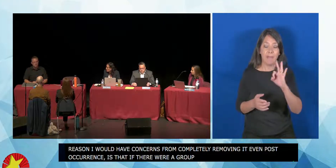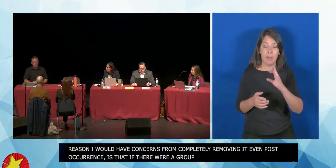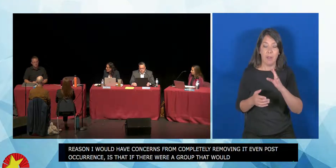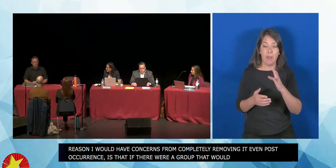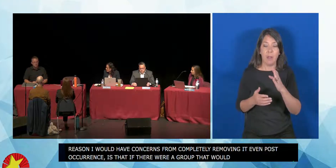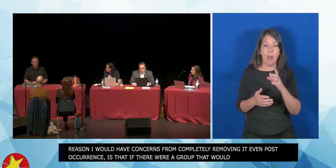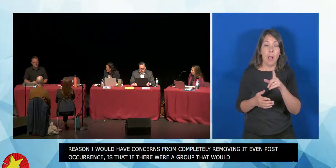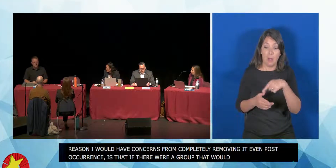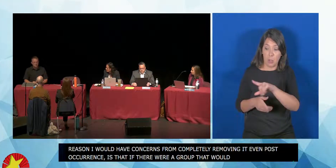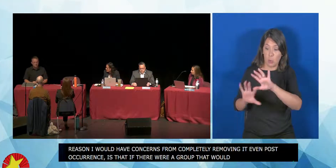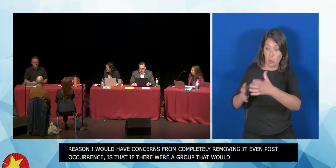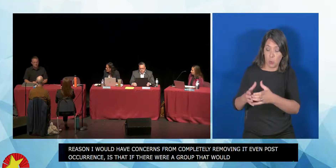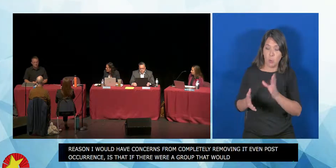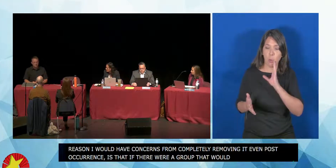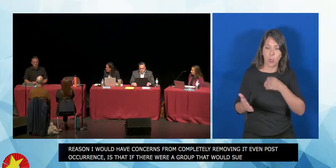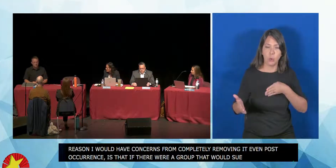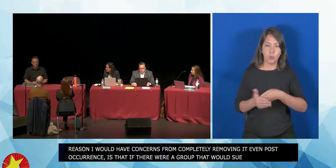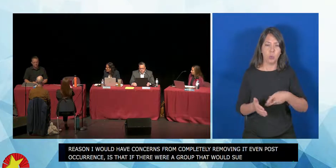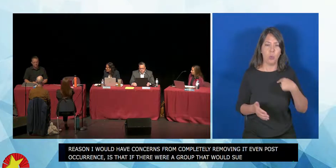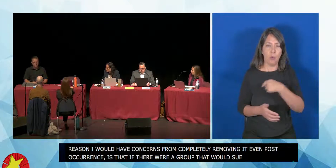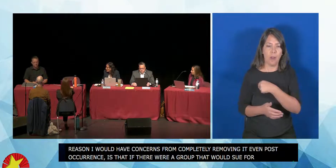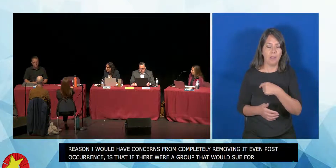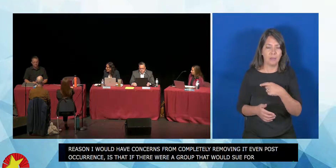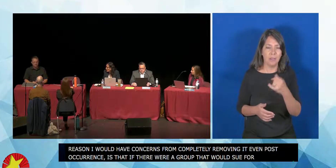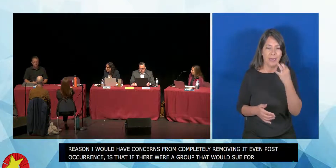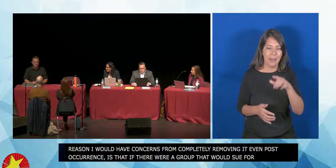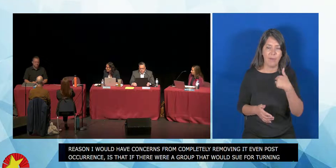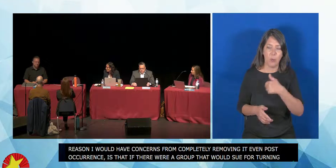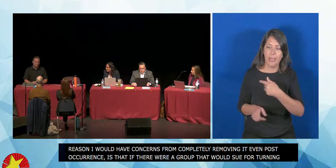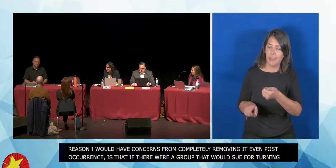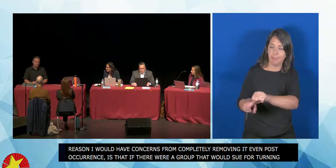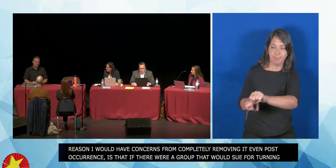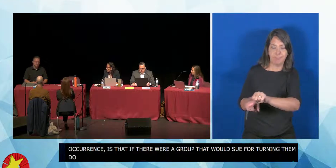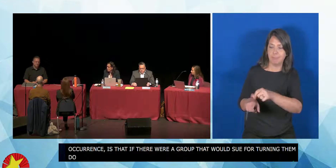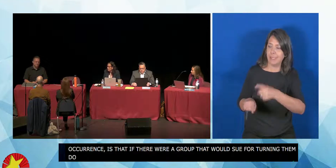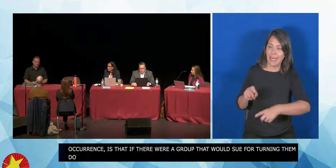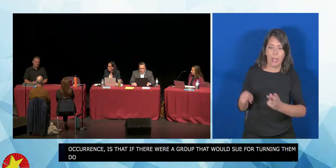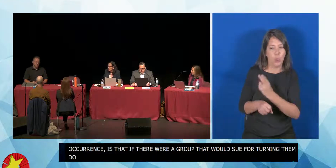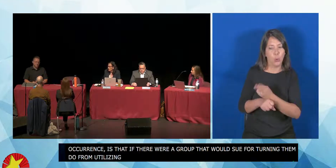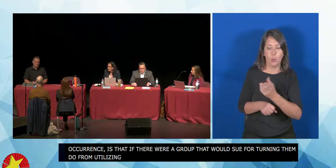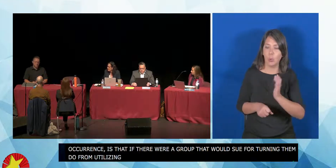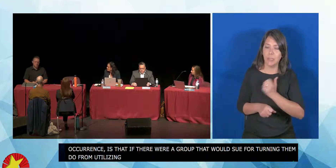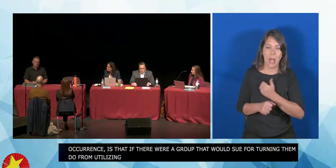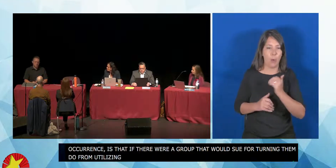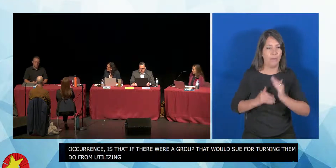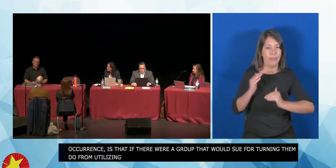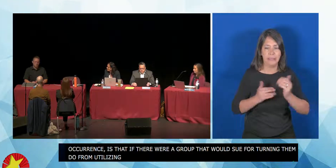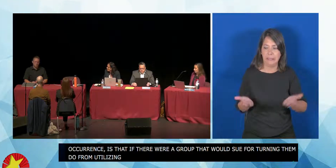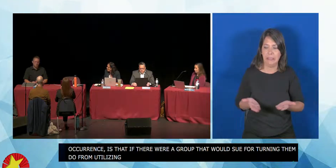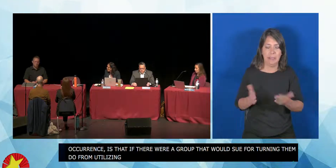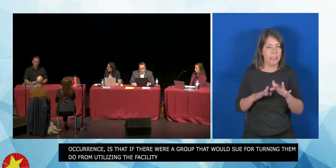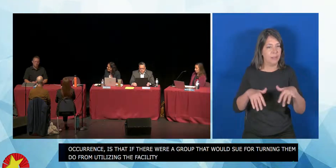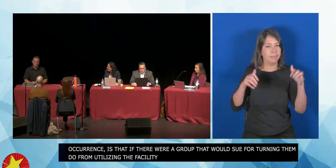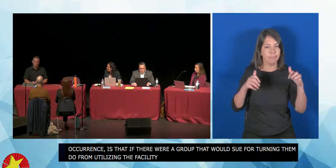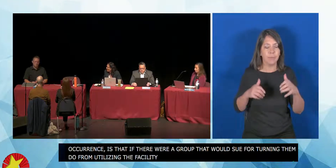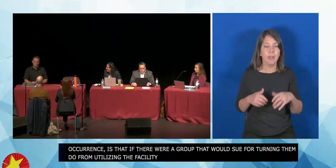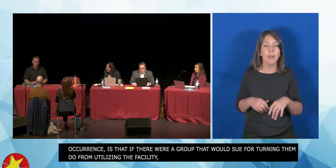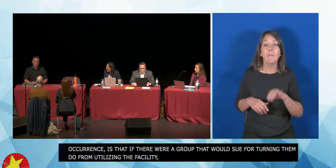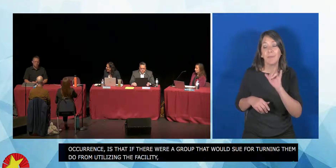turning them down from utilizing the facility, that lawsuit does usually include the